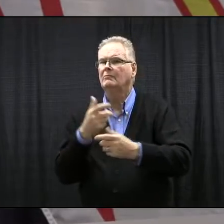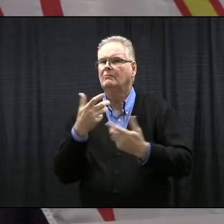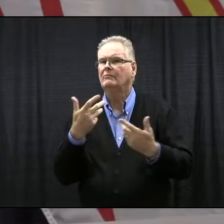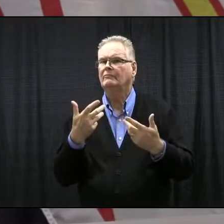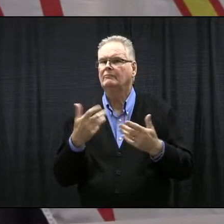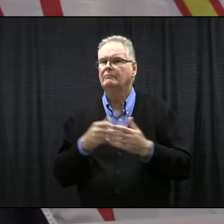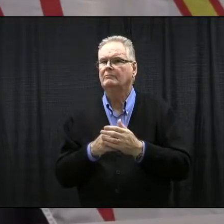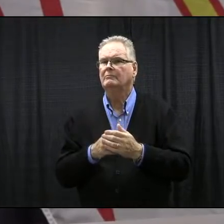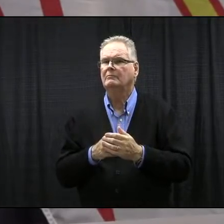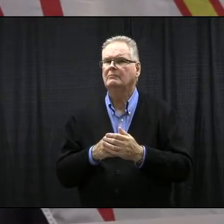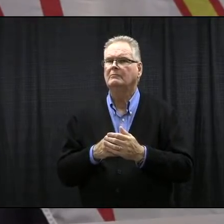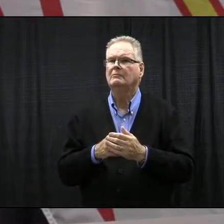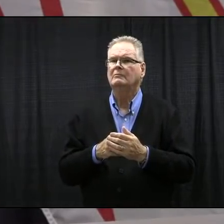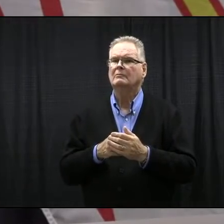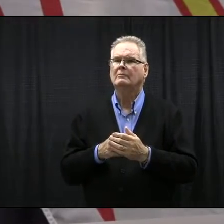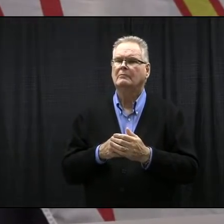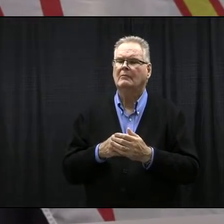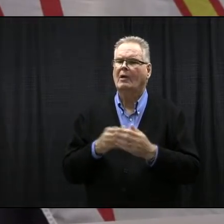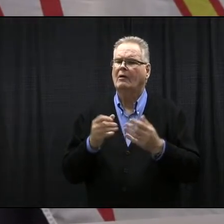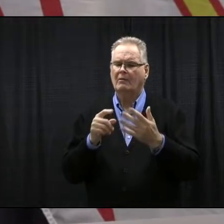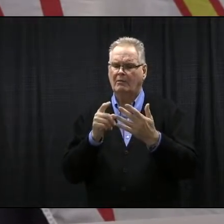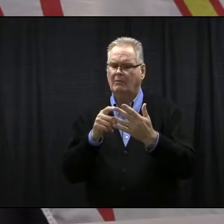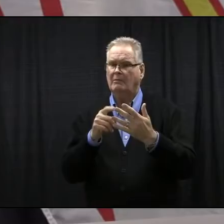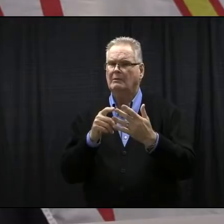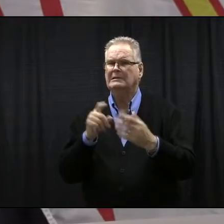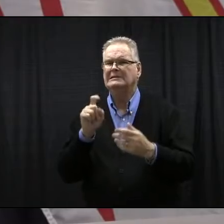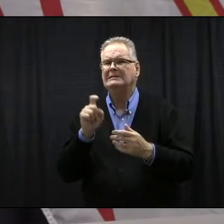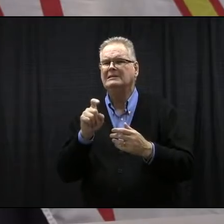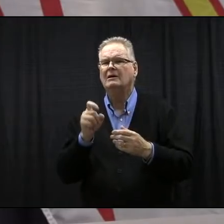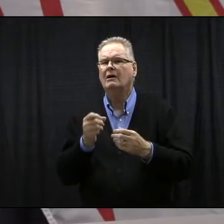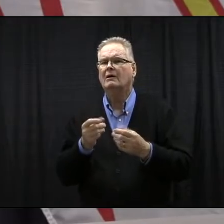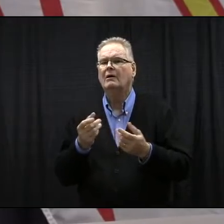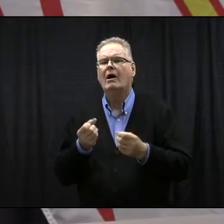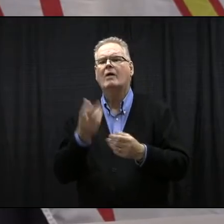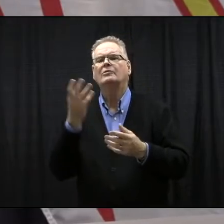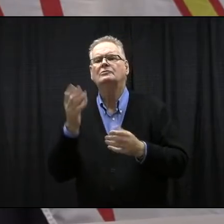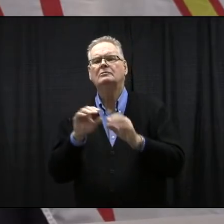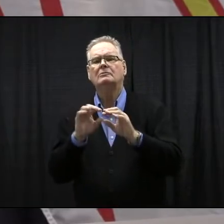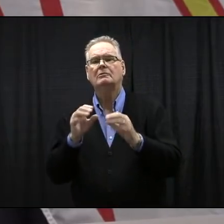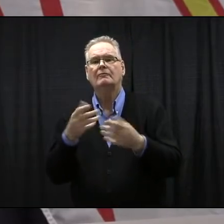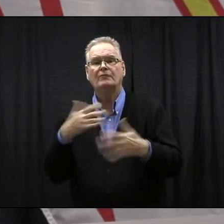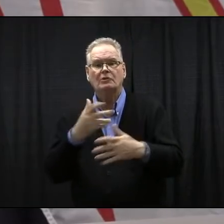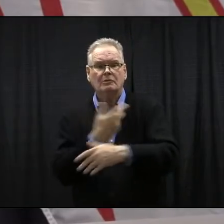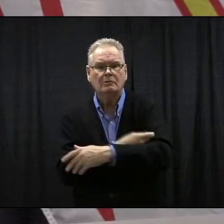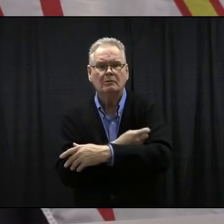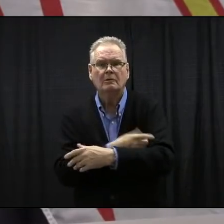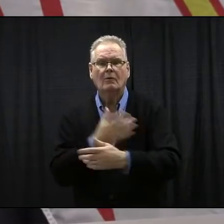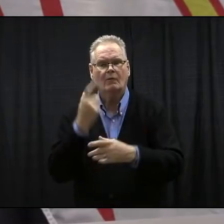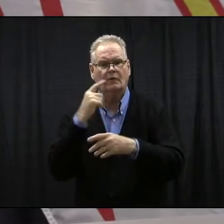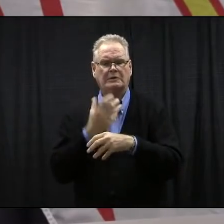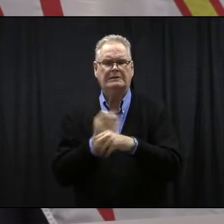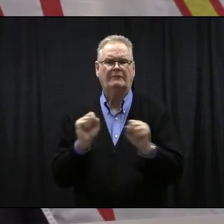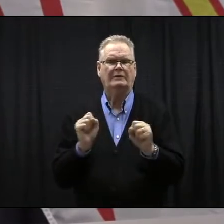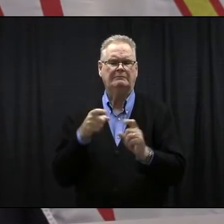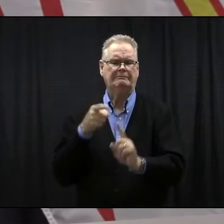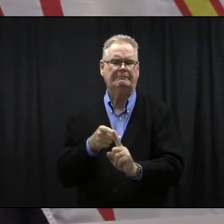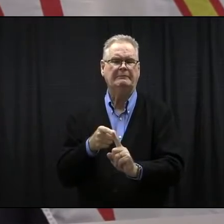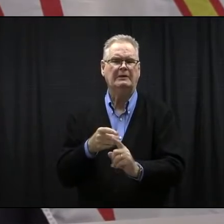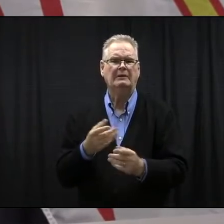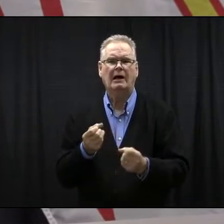We certainly would want to see that we have sustained low case counts, that we're not seeing any outbreaks anywhere, that we don't